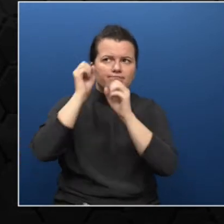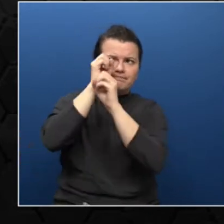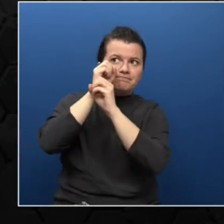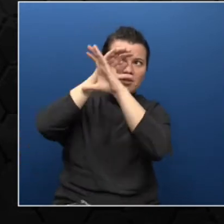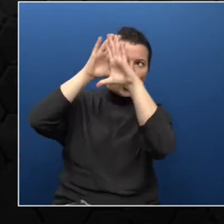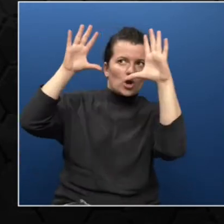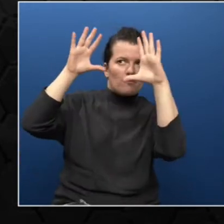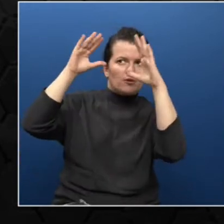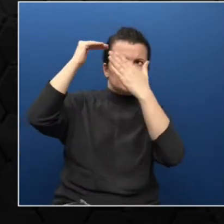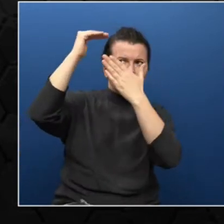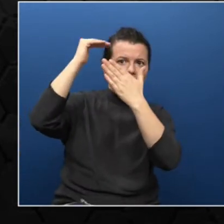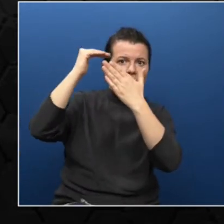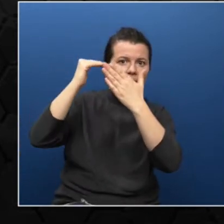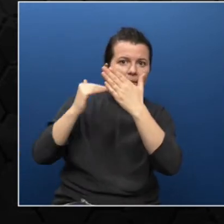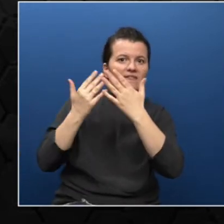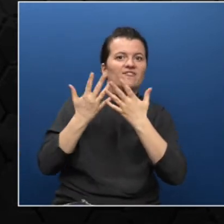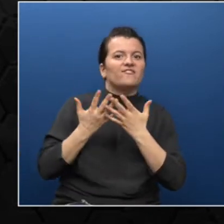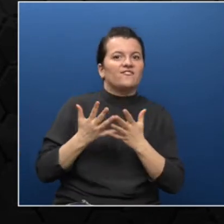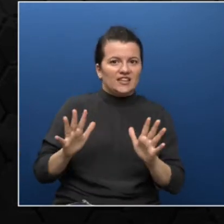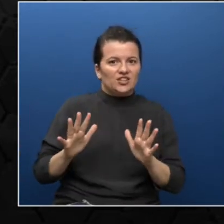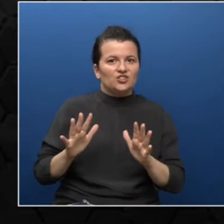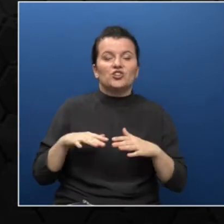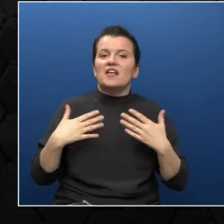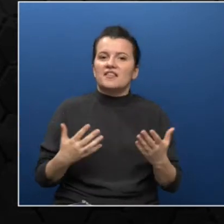started building a data pipeline